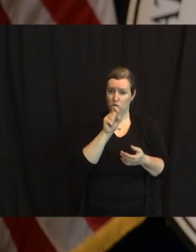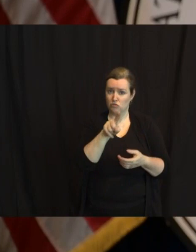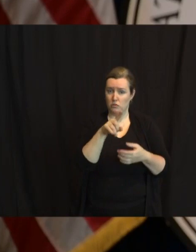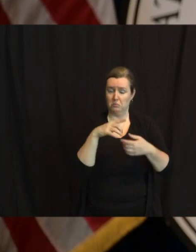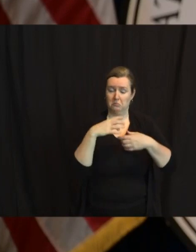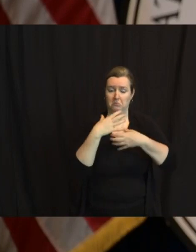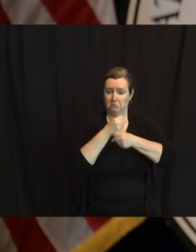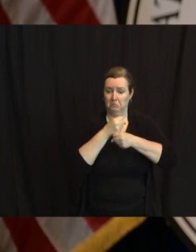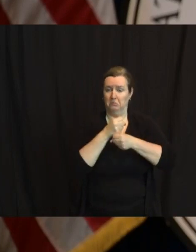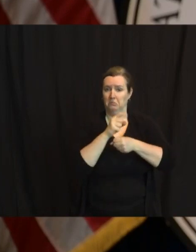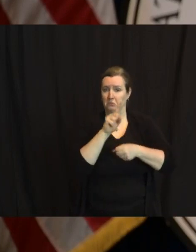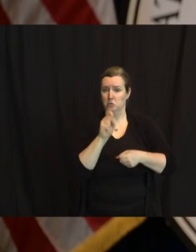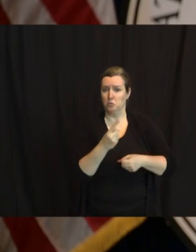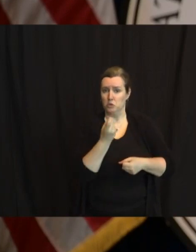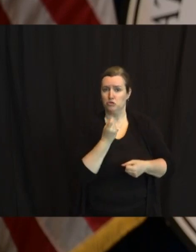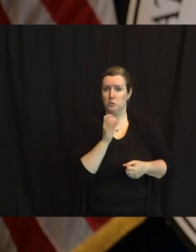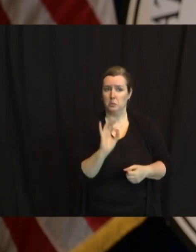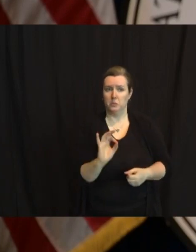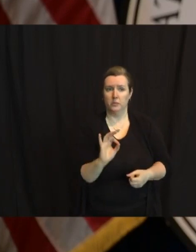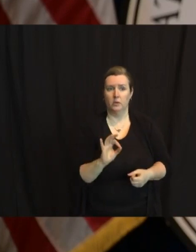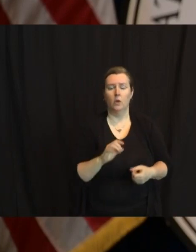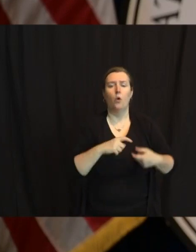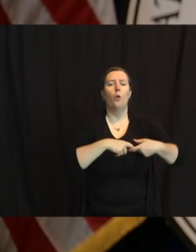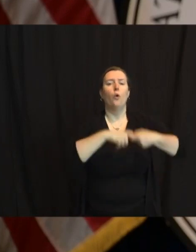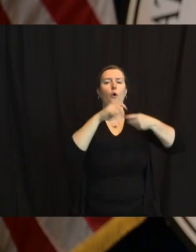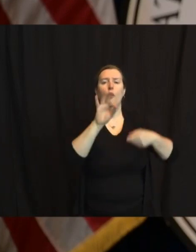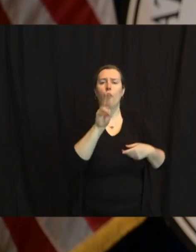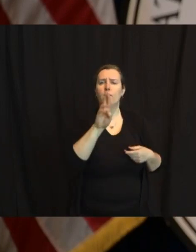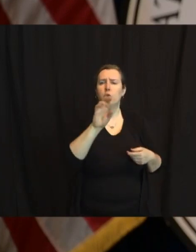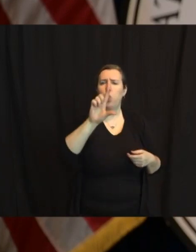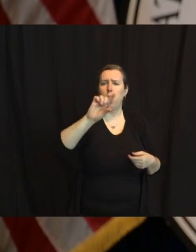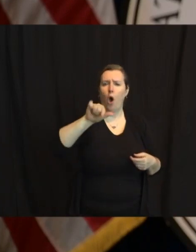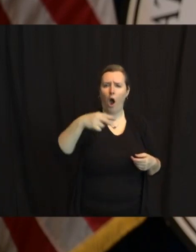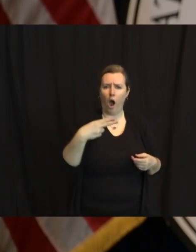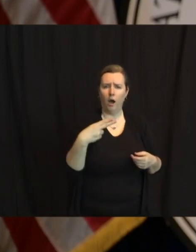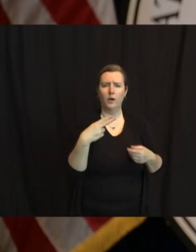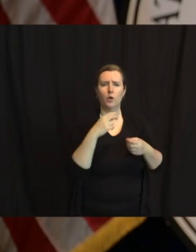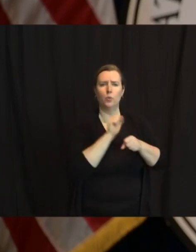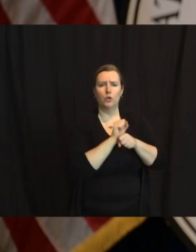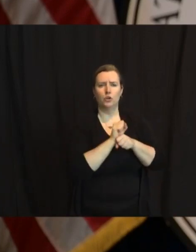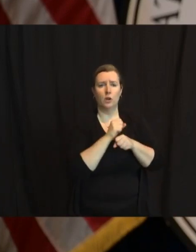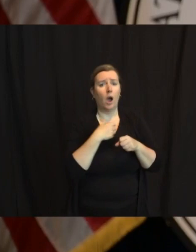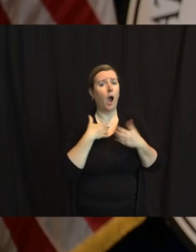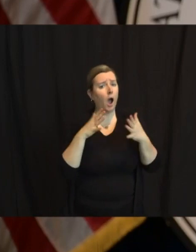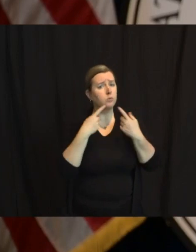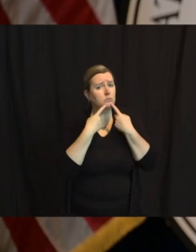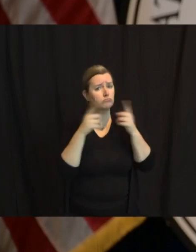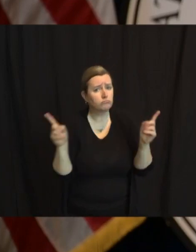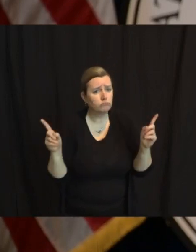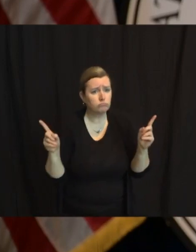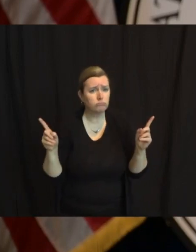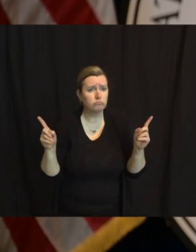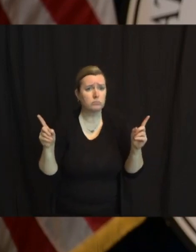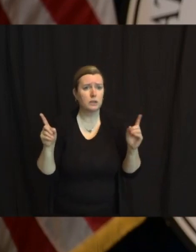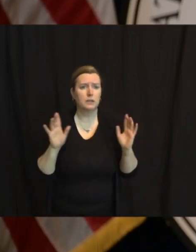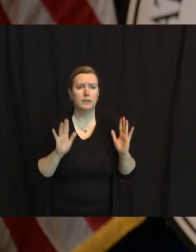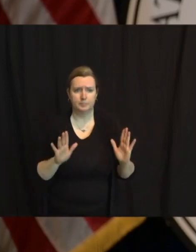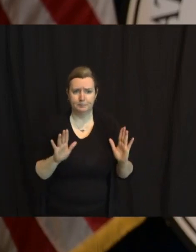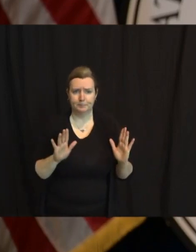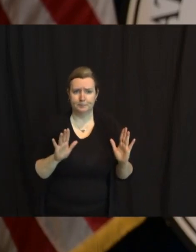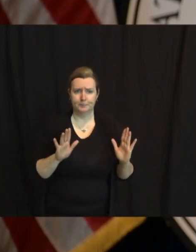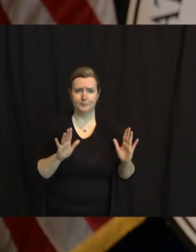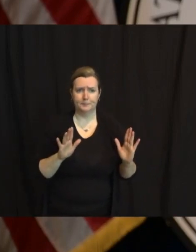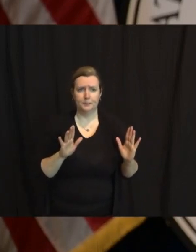Listen, on furloughing, I would just say this. I've said this, I think, publicly, that as a conceptual matter, it's something that we're open